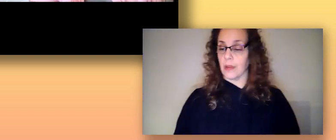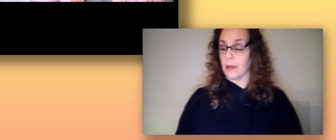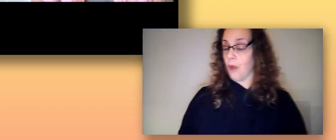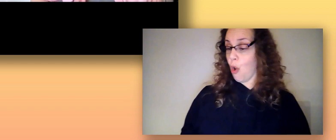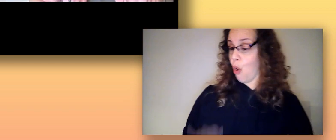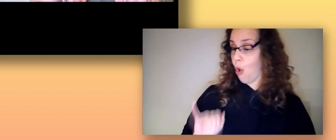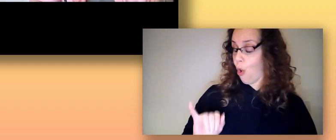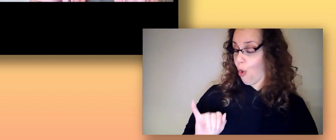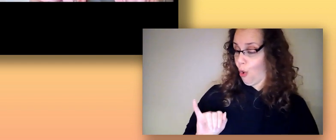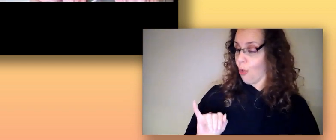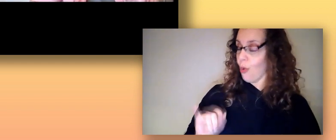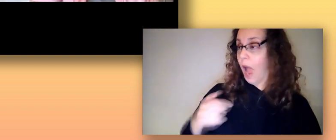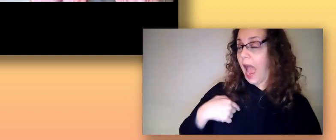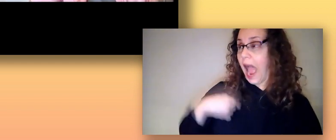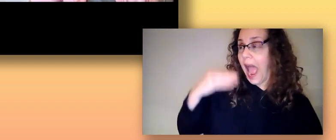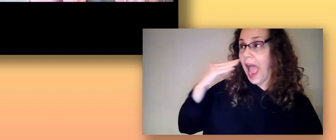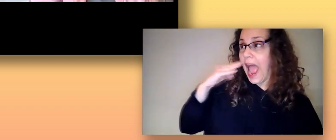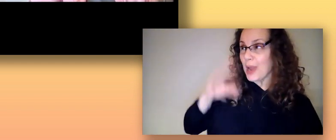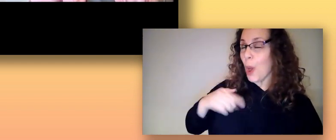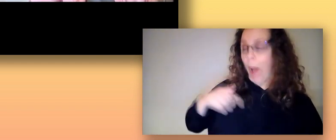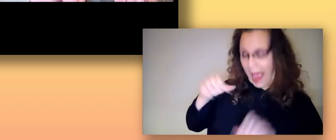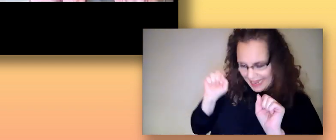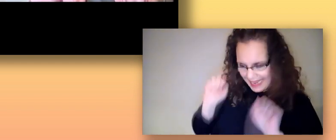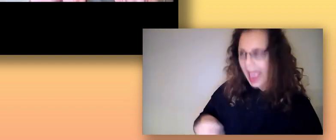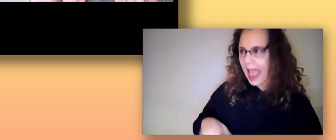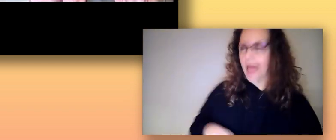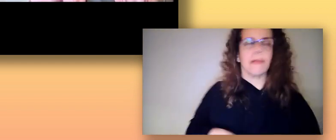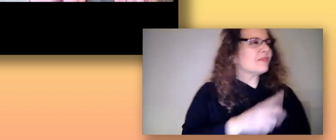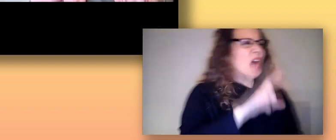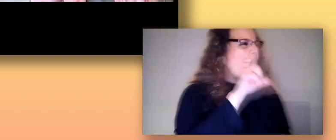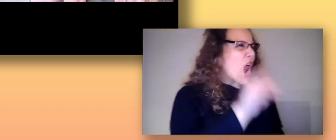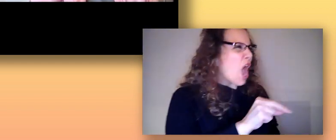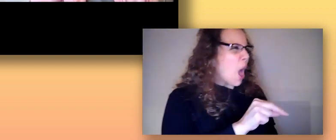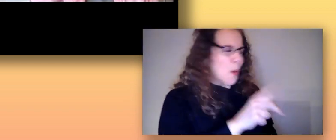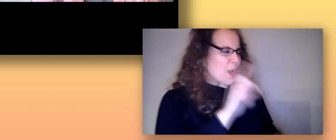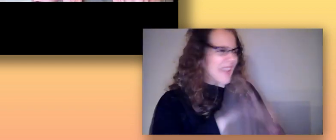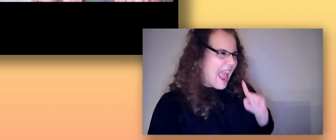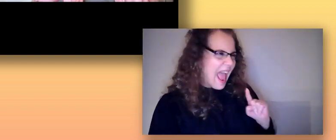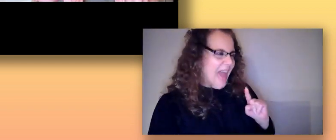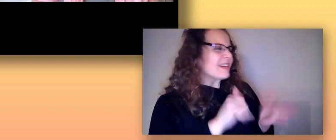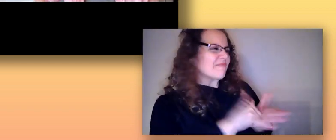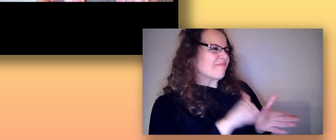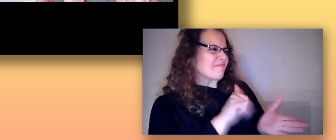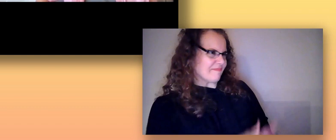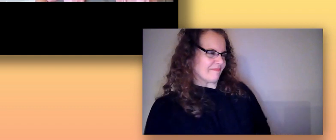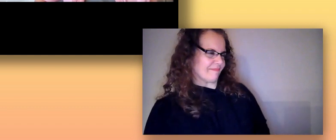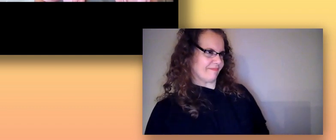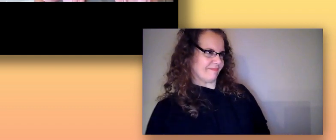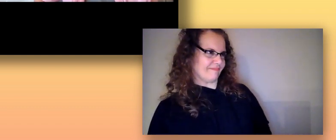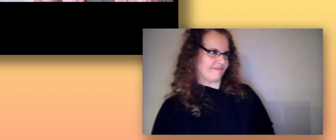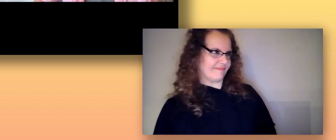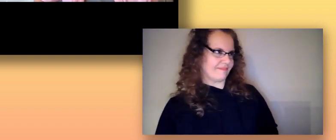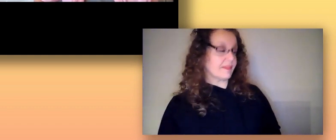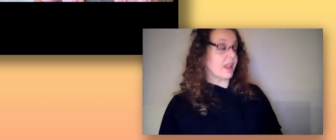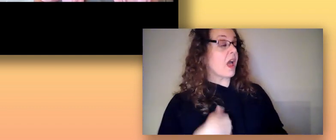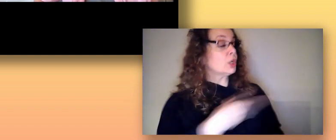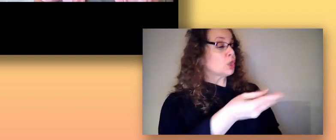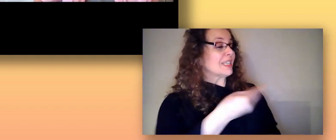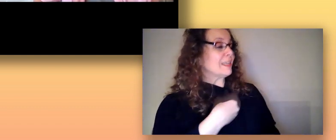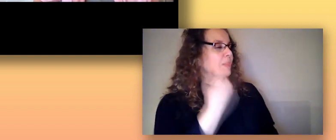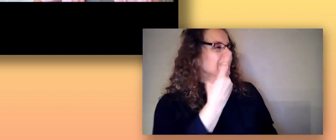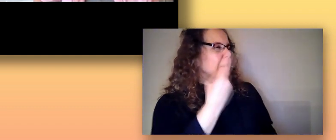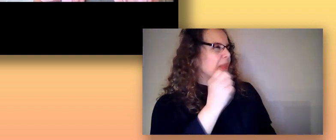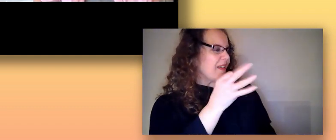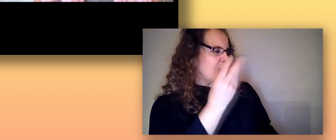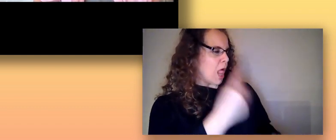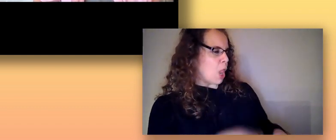Oh, I know I can. Nah, no way. I bet there's no way you can do it. I should get something out of this